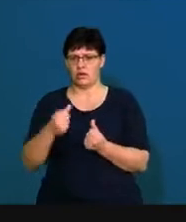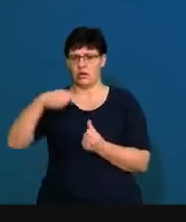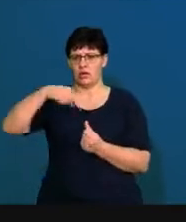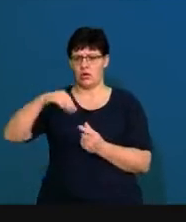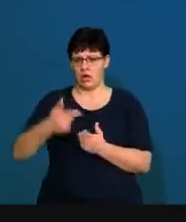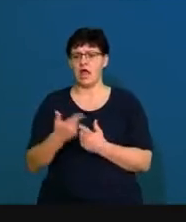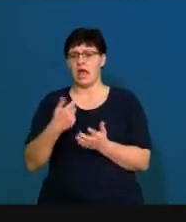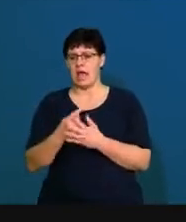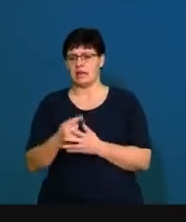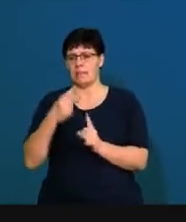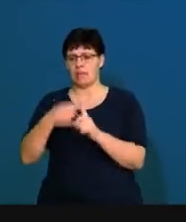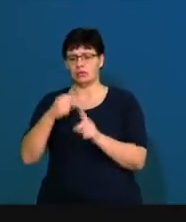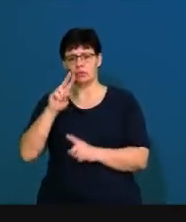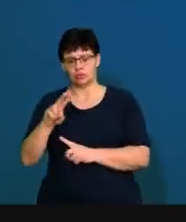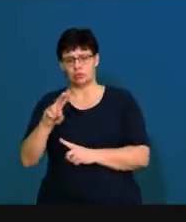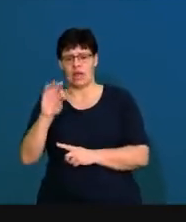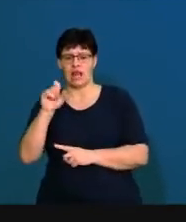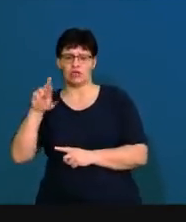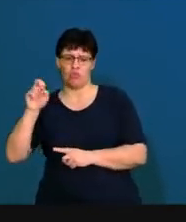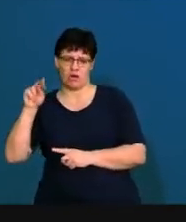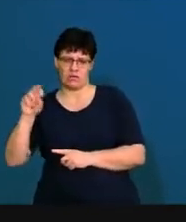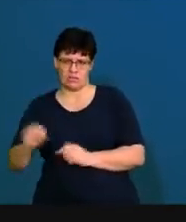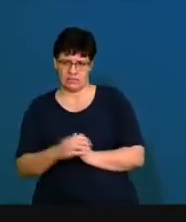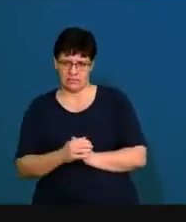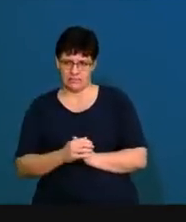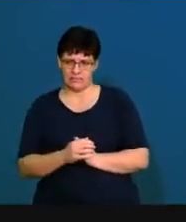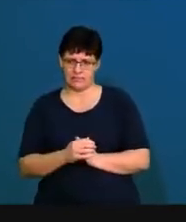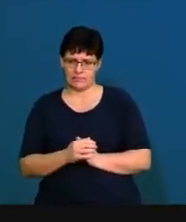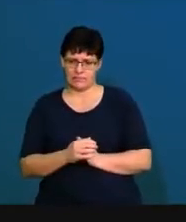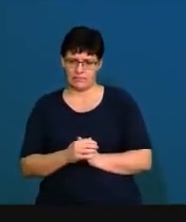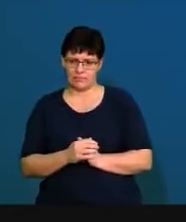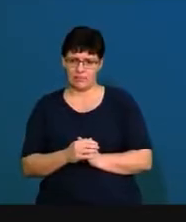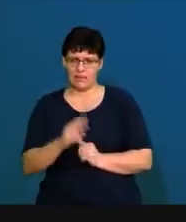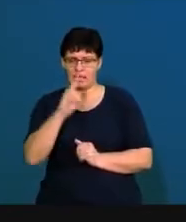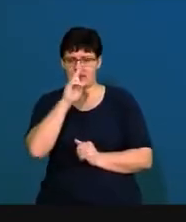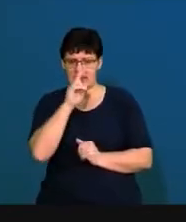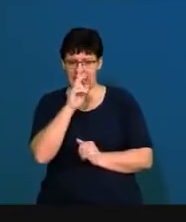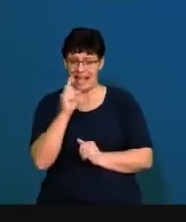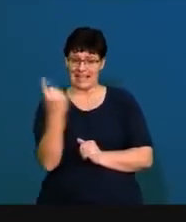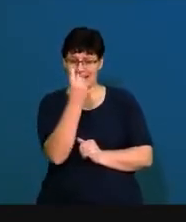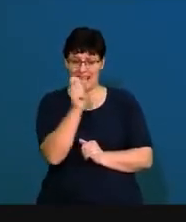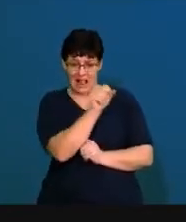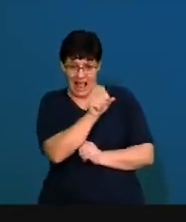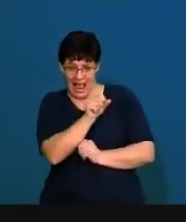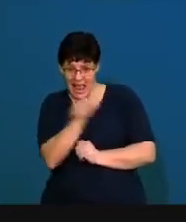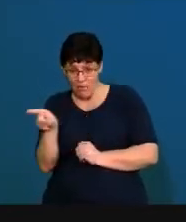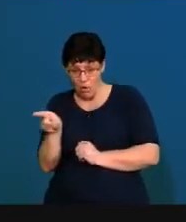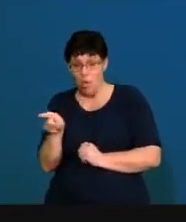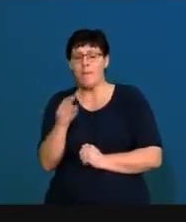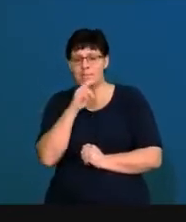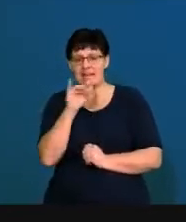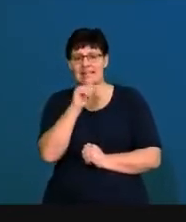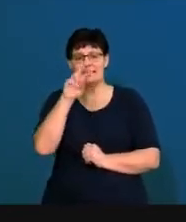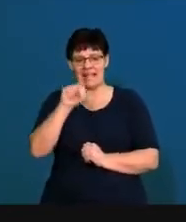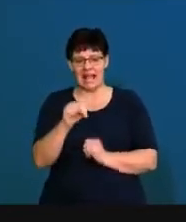okay, plus 2 electrons. Right. Now, pay careful attention. The single arrow suggests that